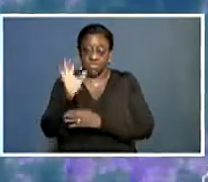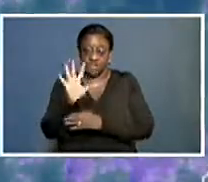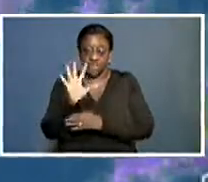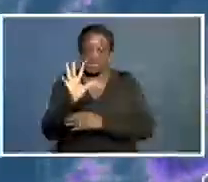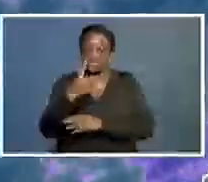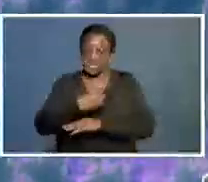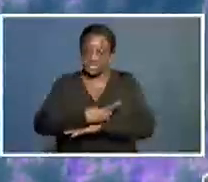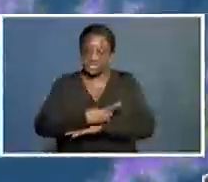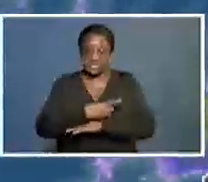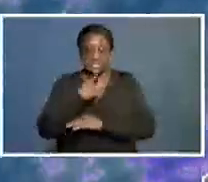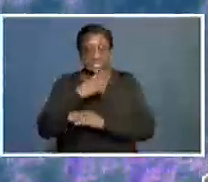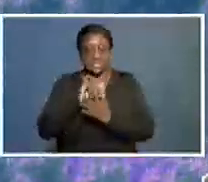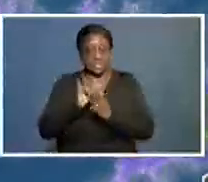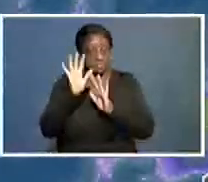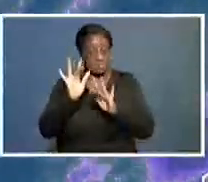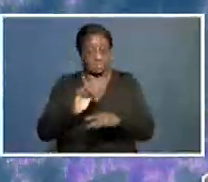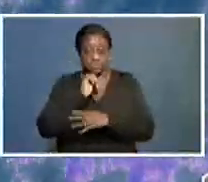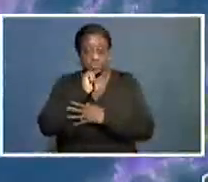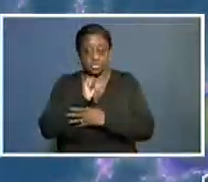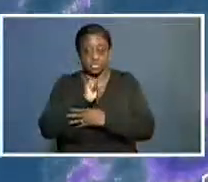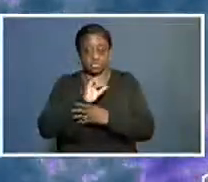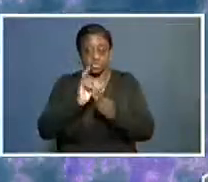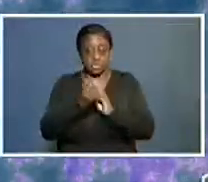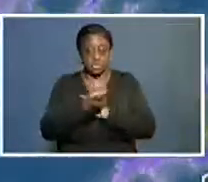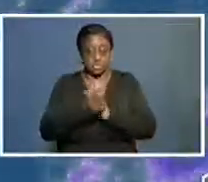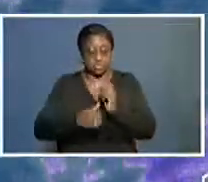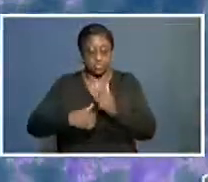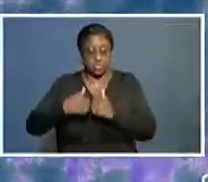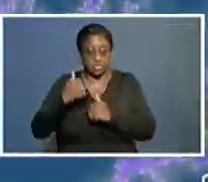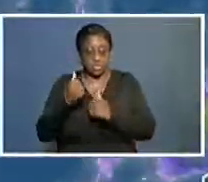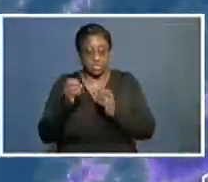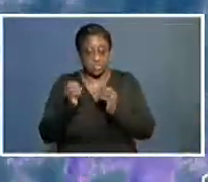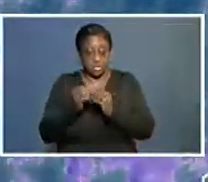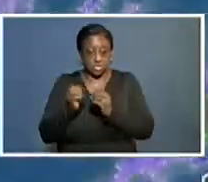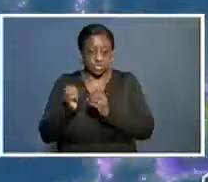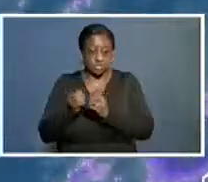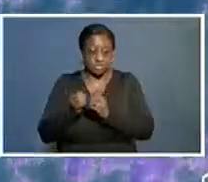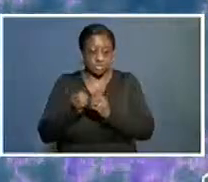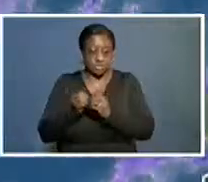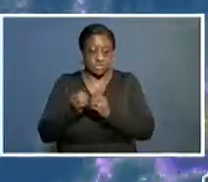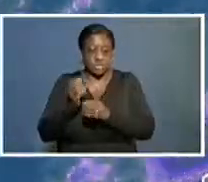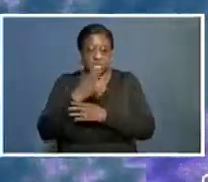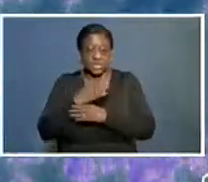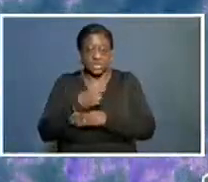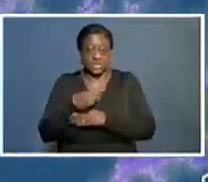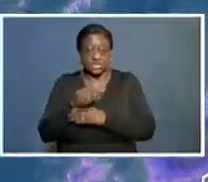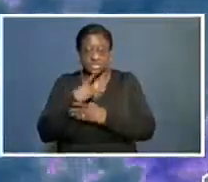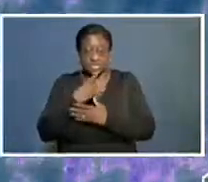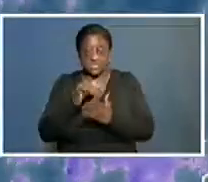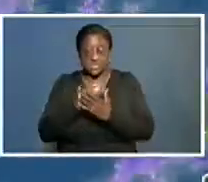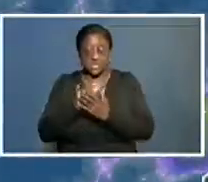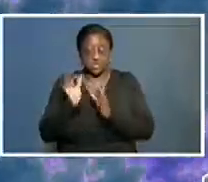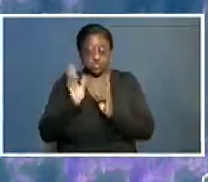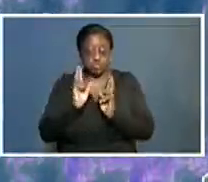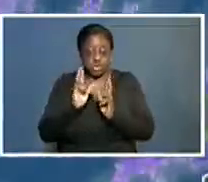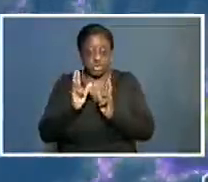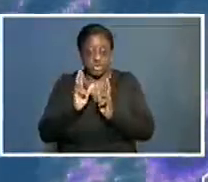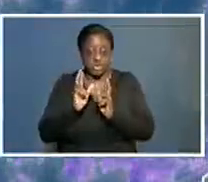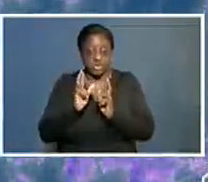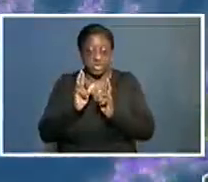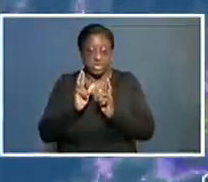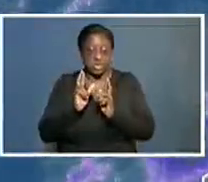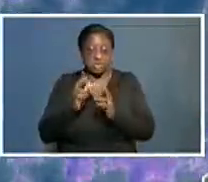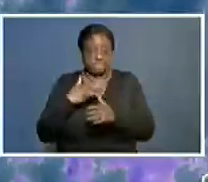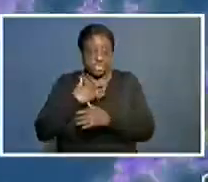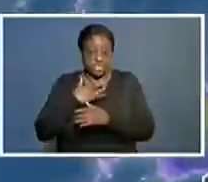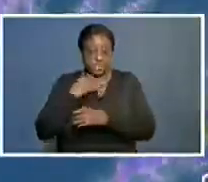showers associated with that has not changed much, still very much disorganized, but there's a pocket of showers already beginning to affect the northern